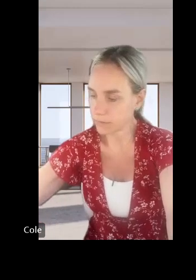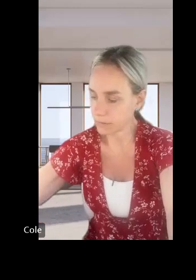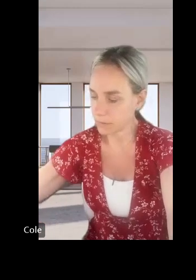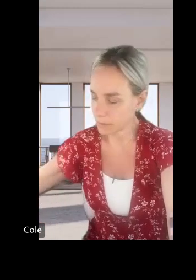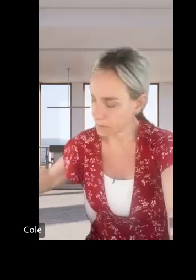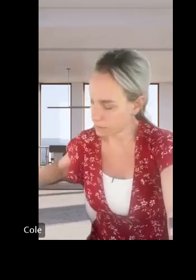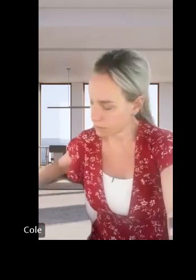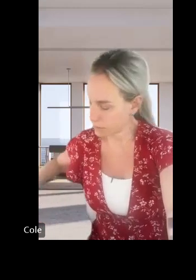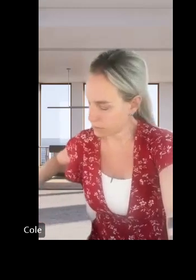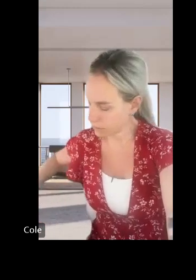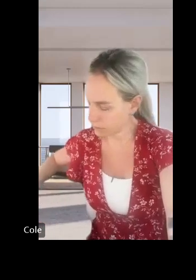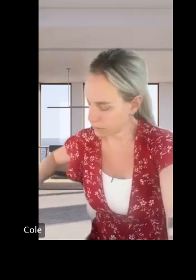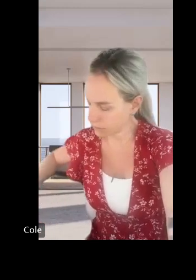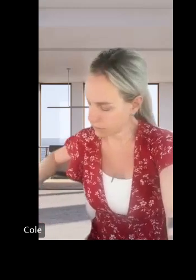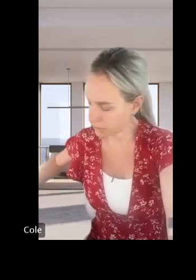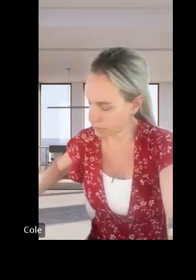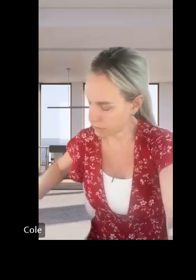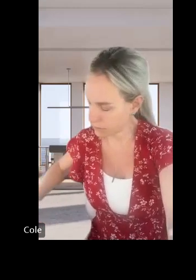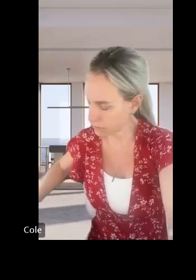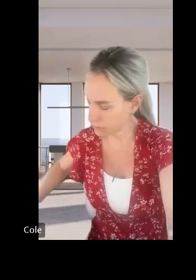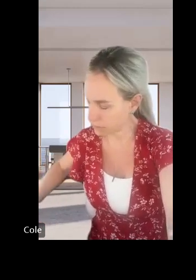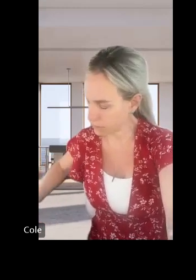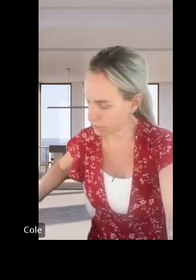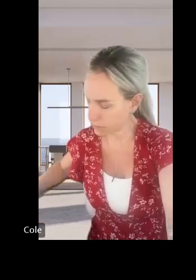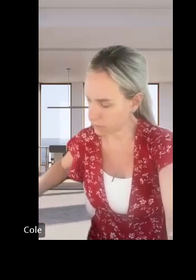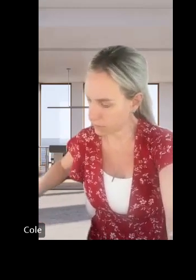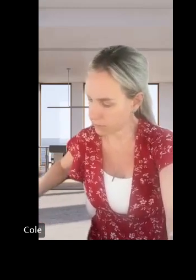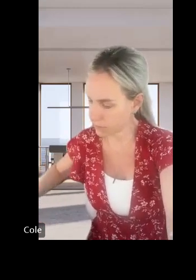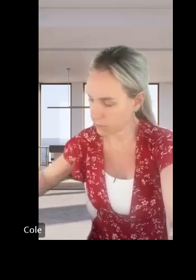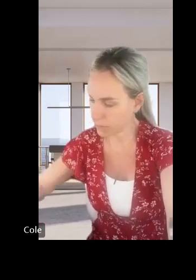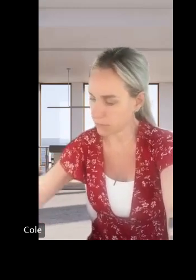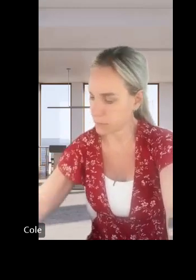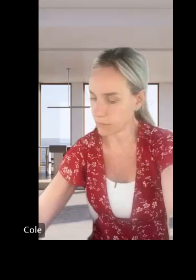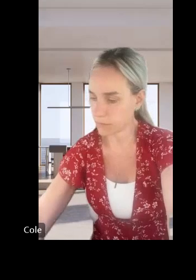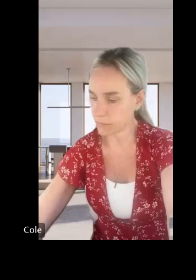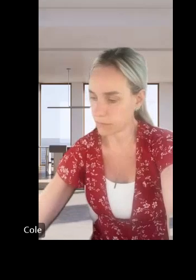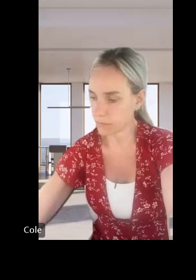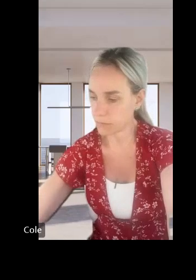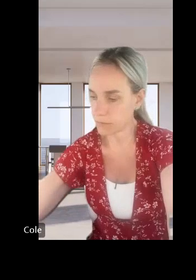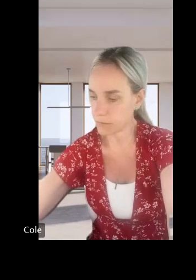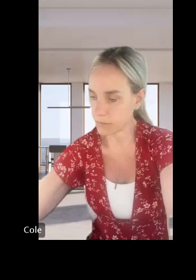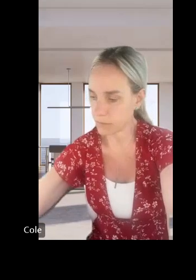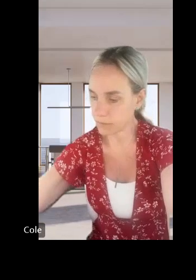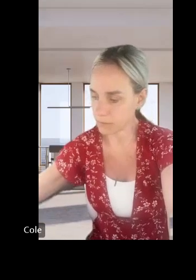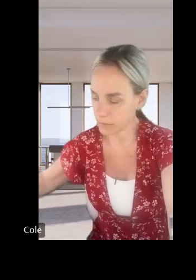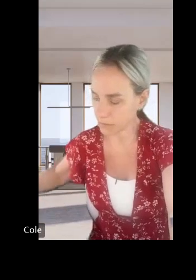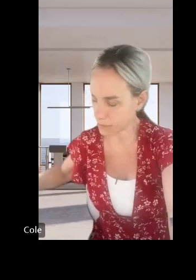Do you have this there, or am I just asking? So there's some here. So community partnerships,